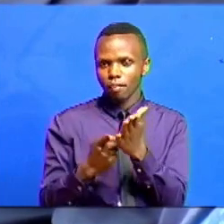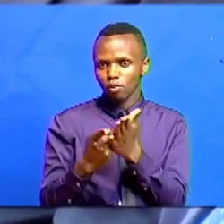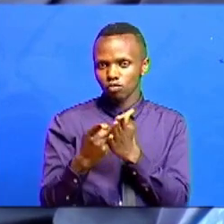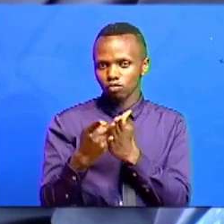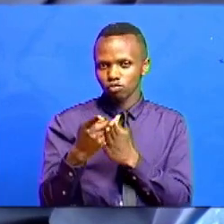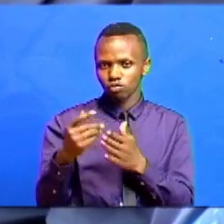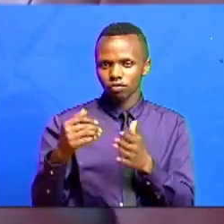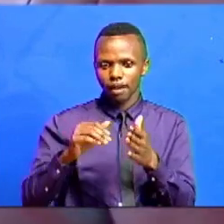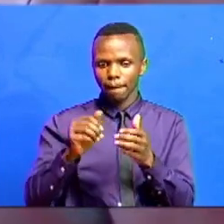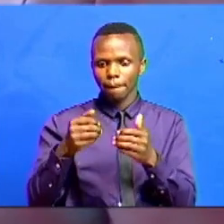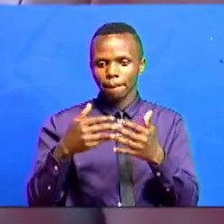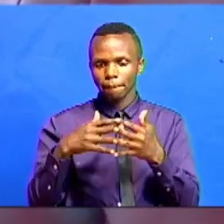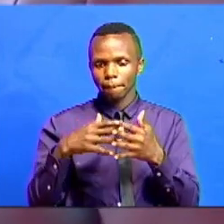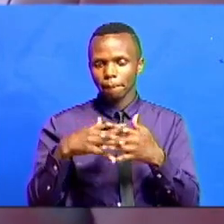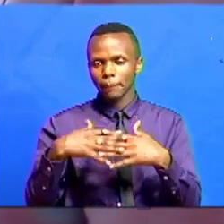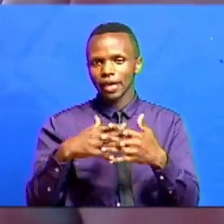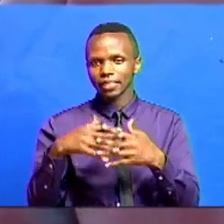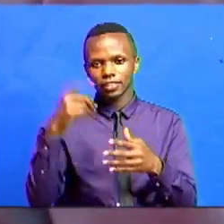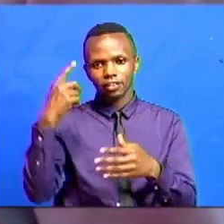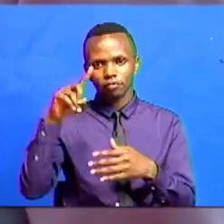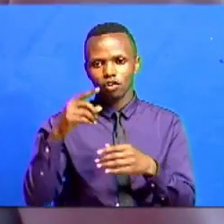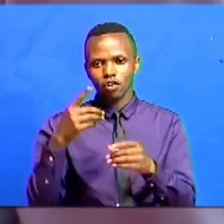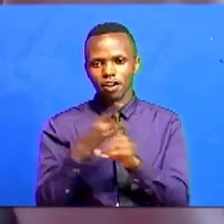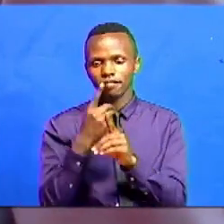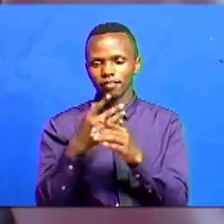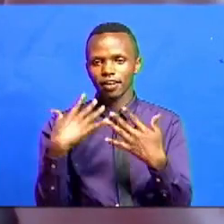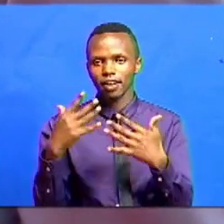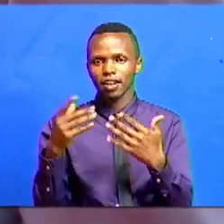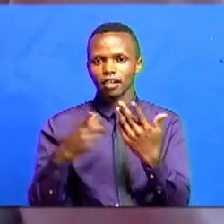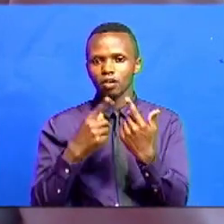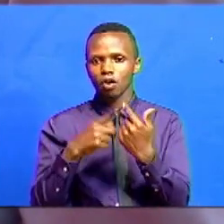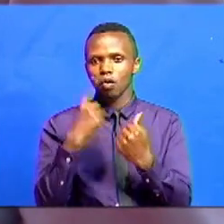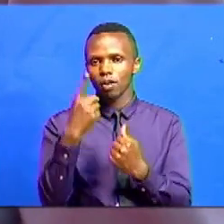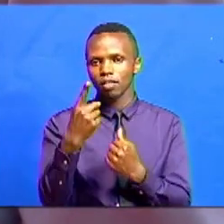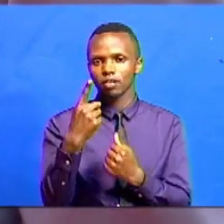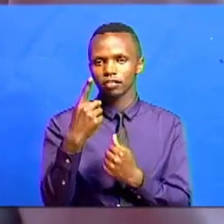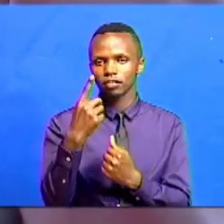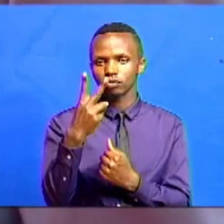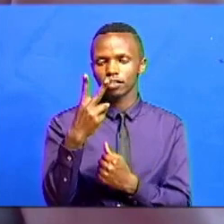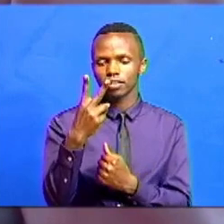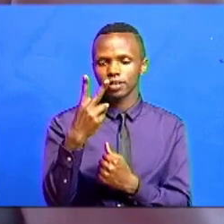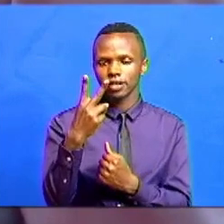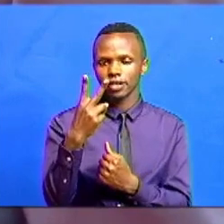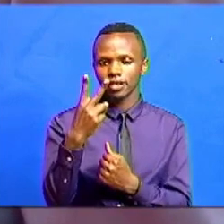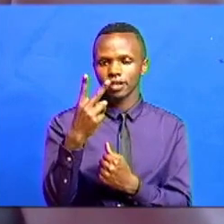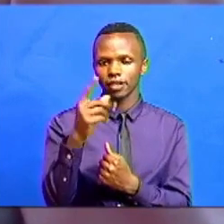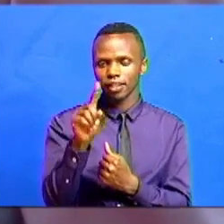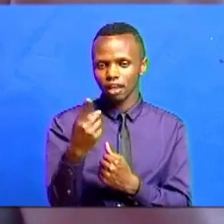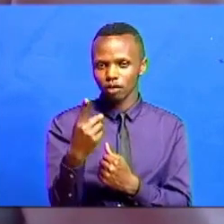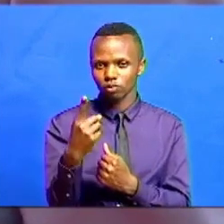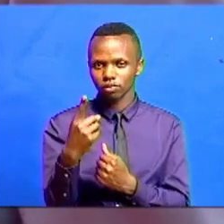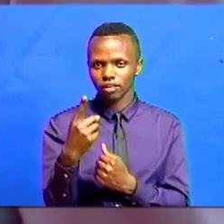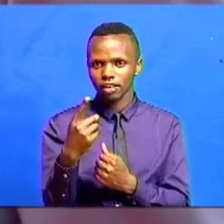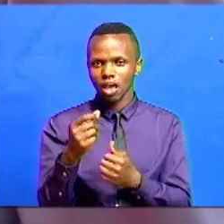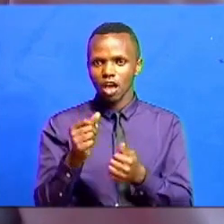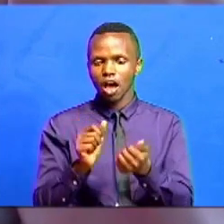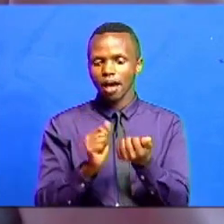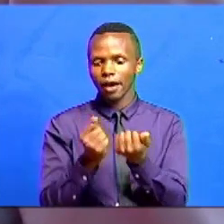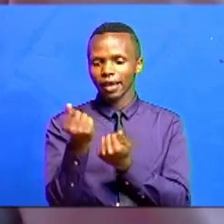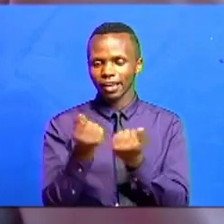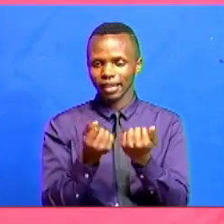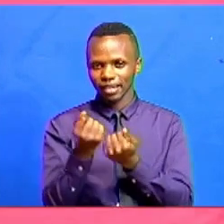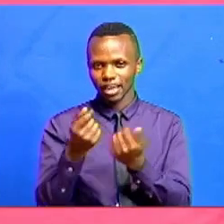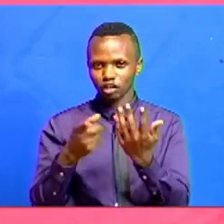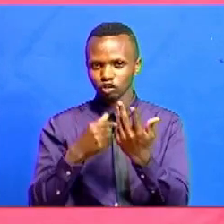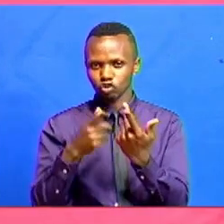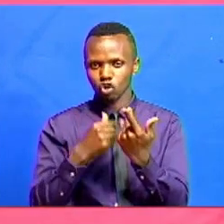for vehicles. Iran has a total of 1,200 automotive parts manufacturers across the country. Total